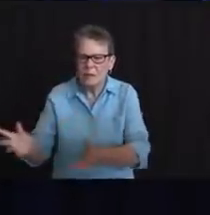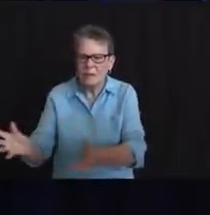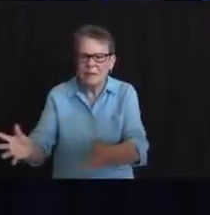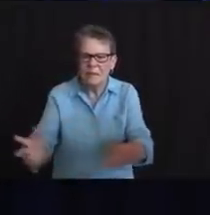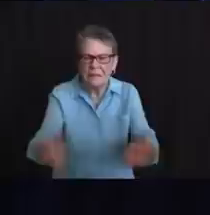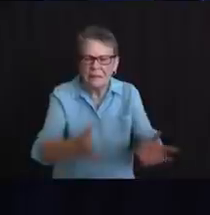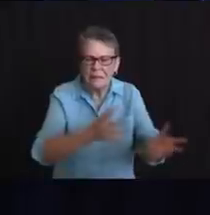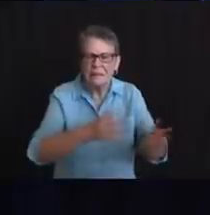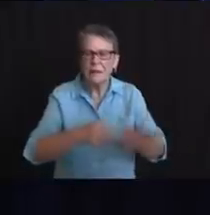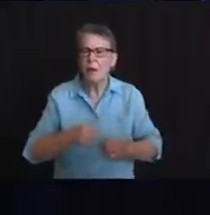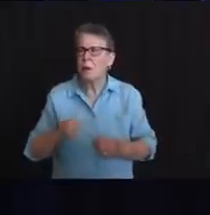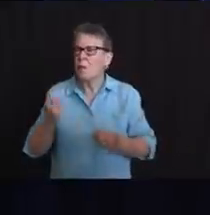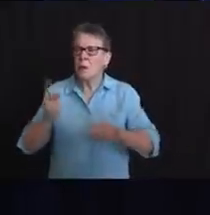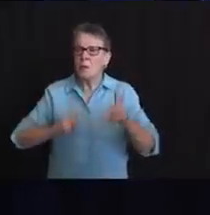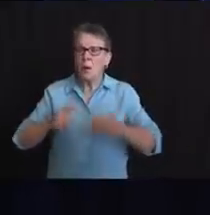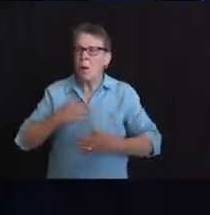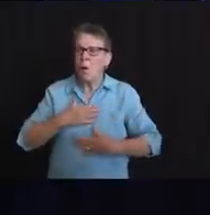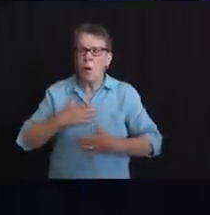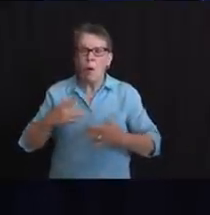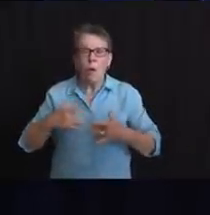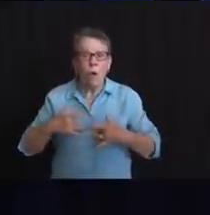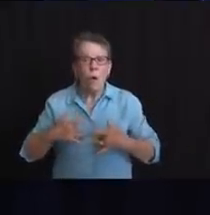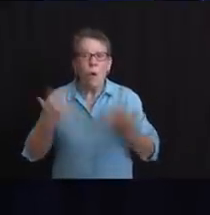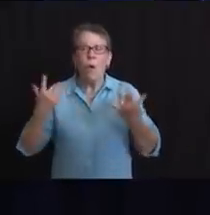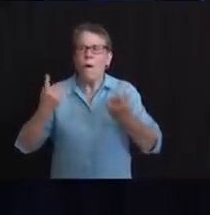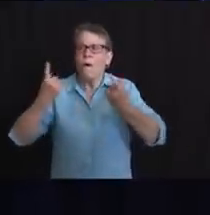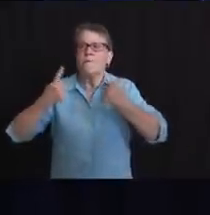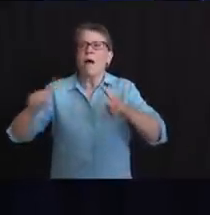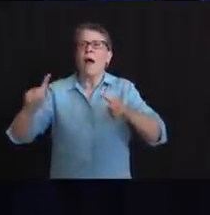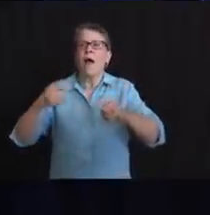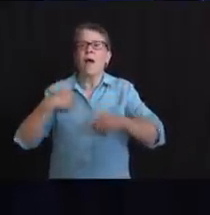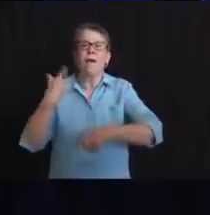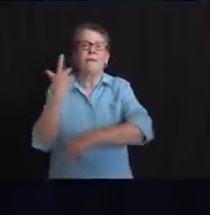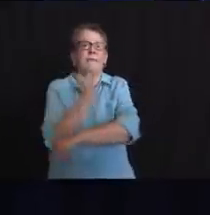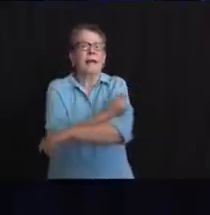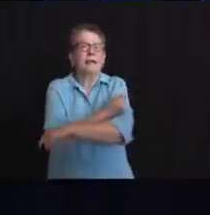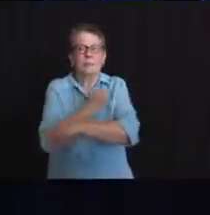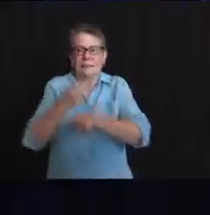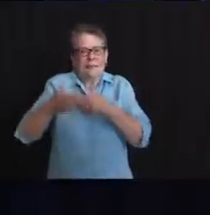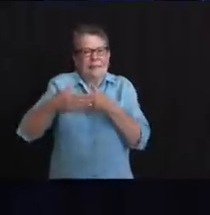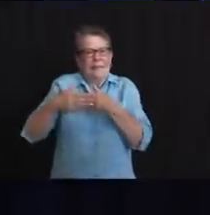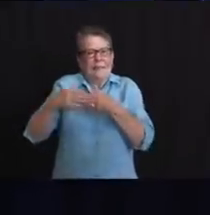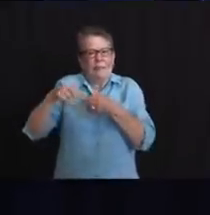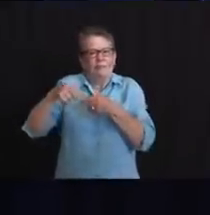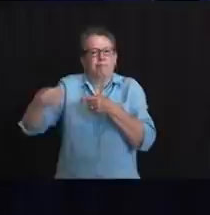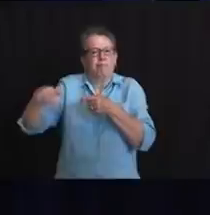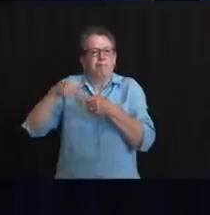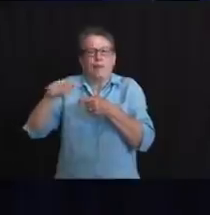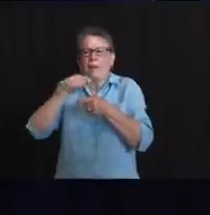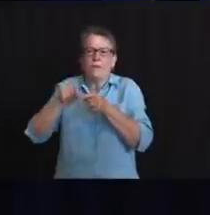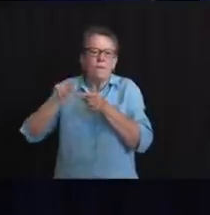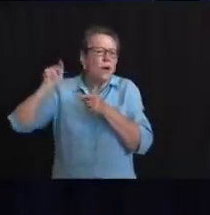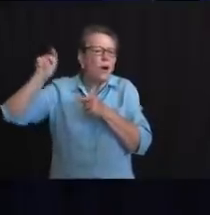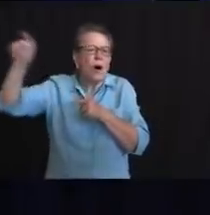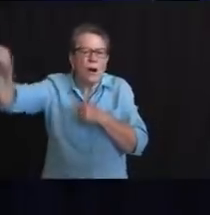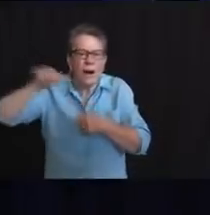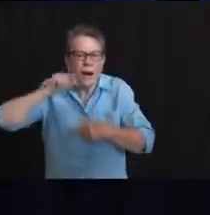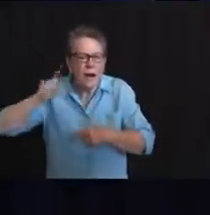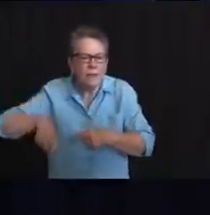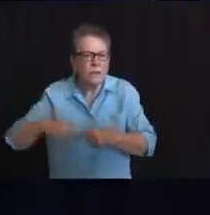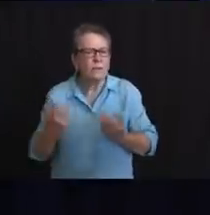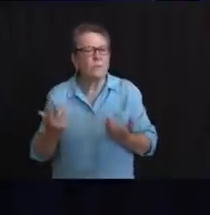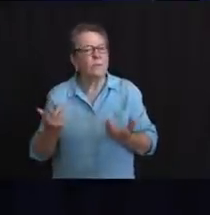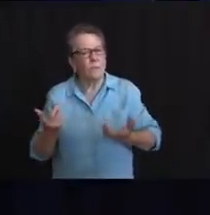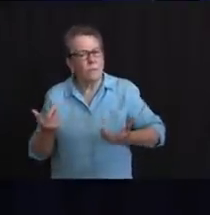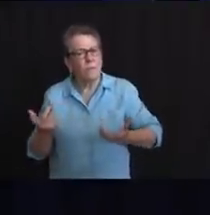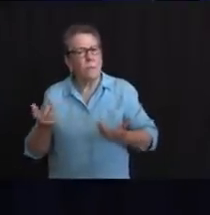the opportunity to receive their vaccinations. The Lakewood event was one of dozens of Grateful for the Shot events held over